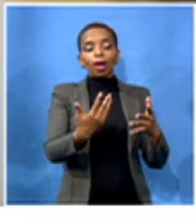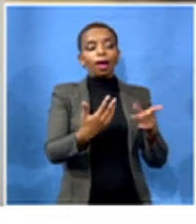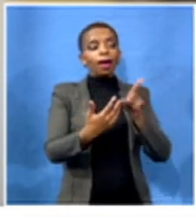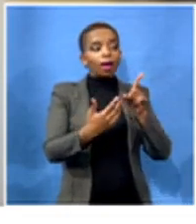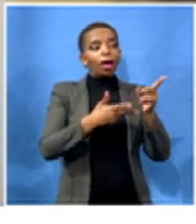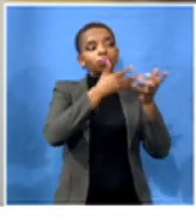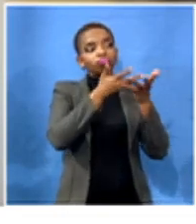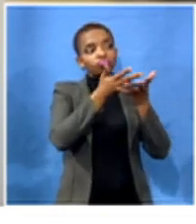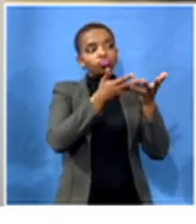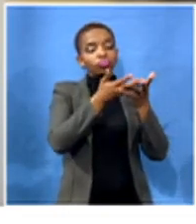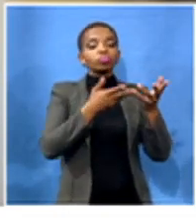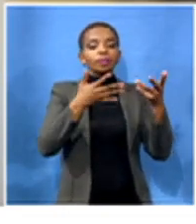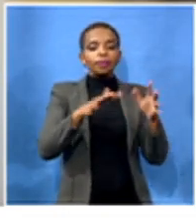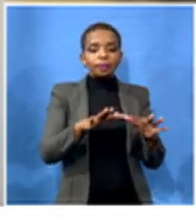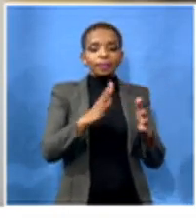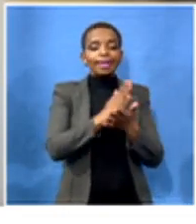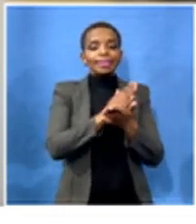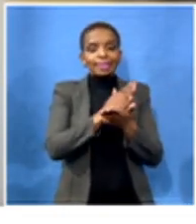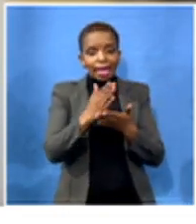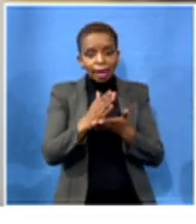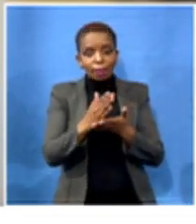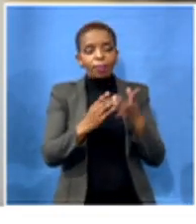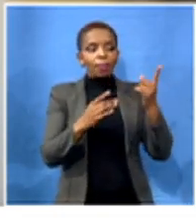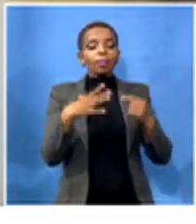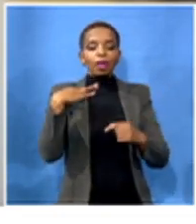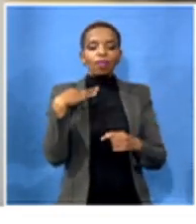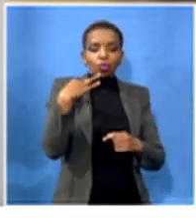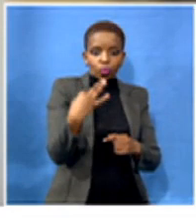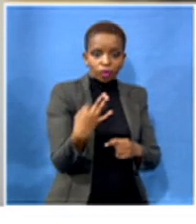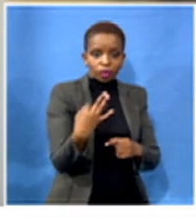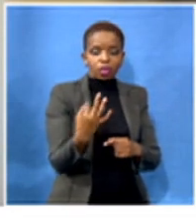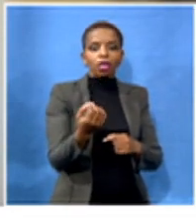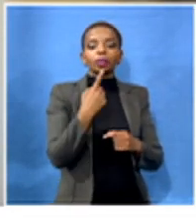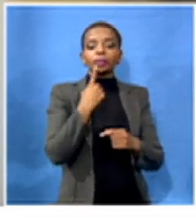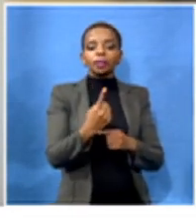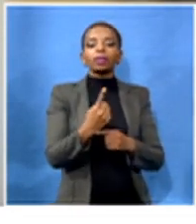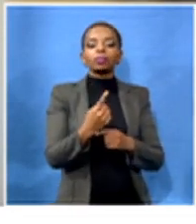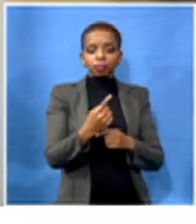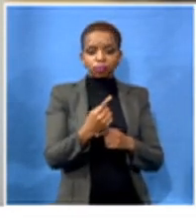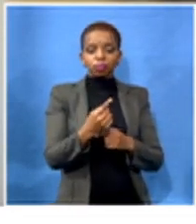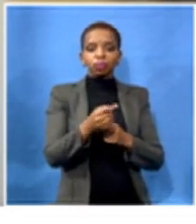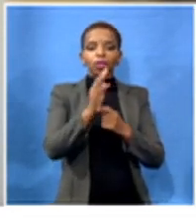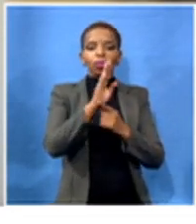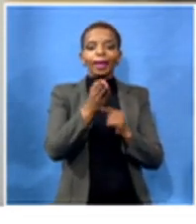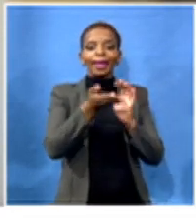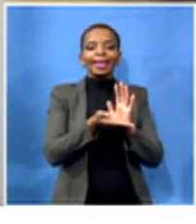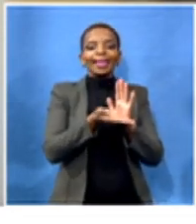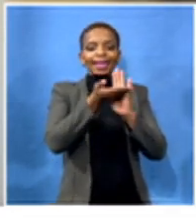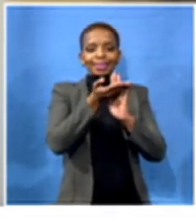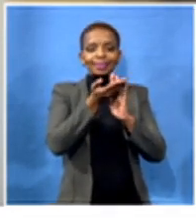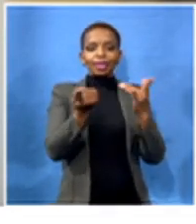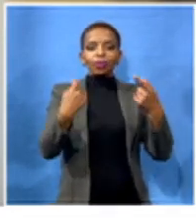groups, some have volunteered to increase the contribution they make on behalf